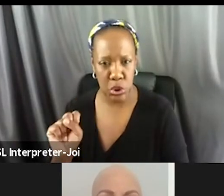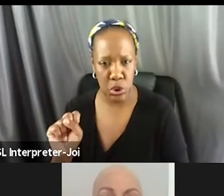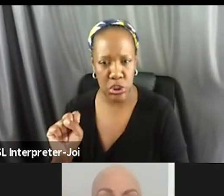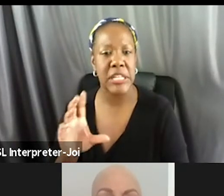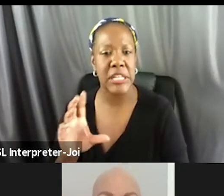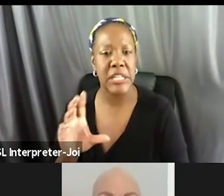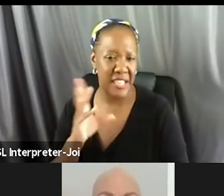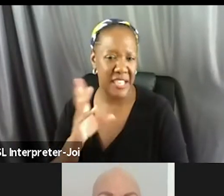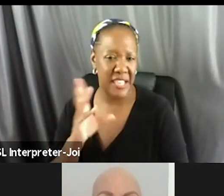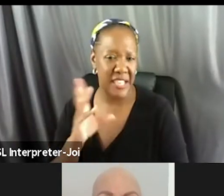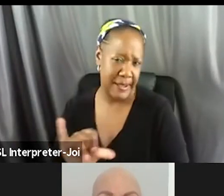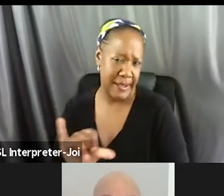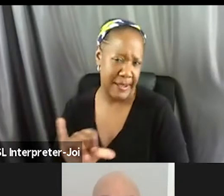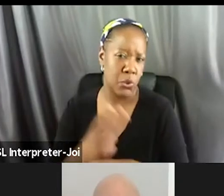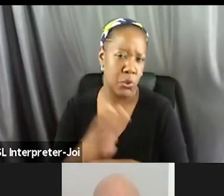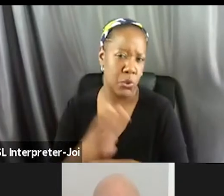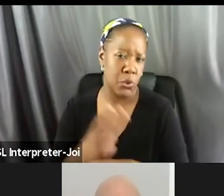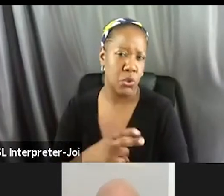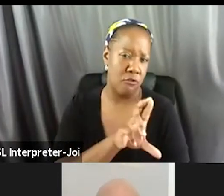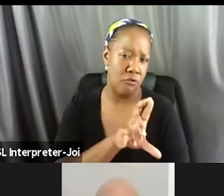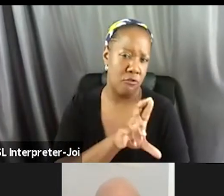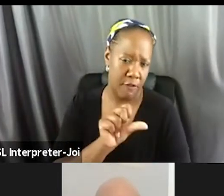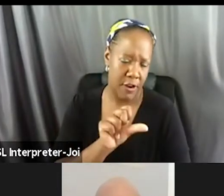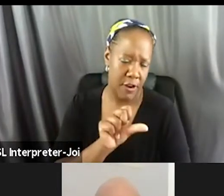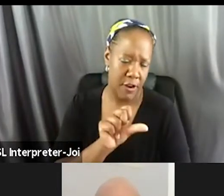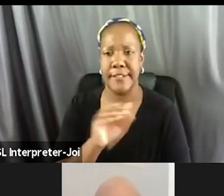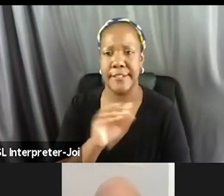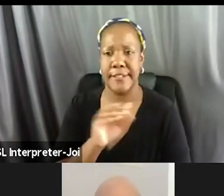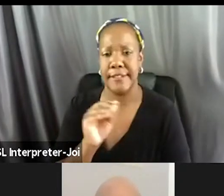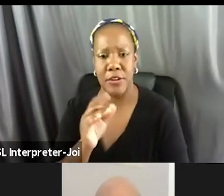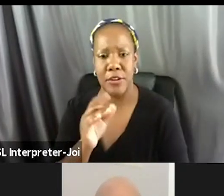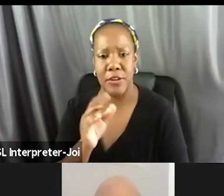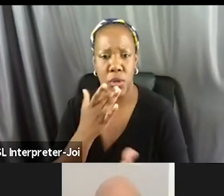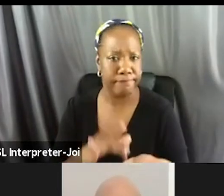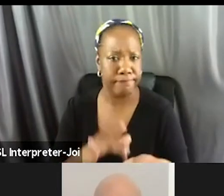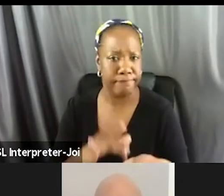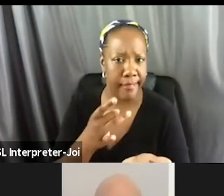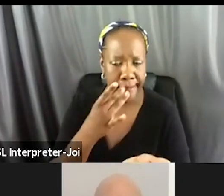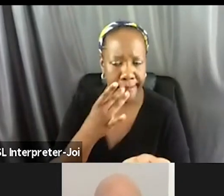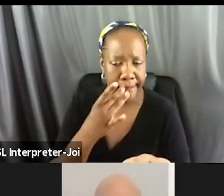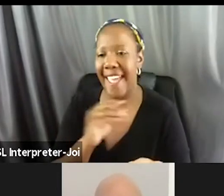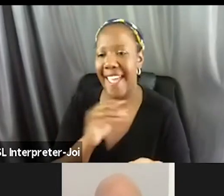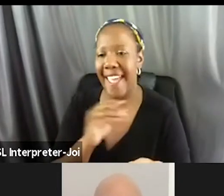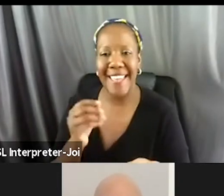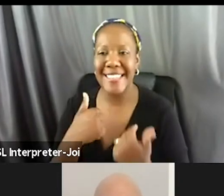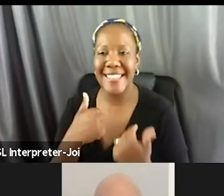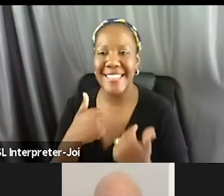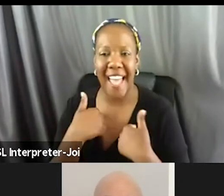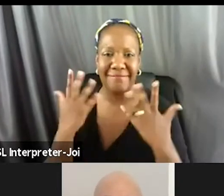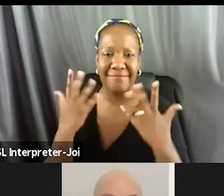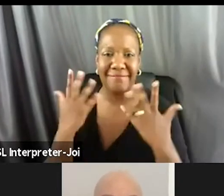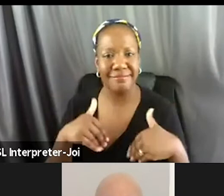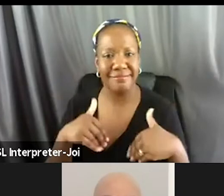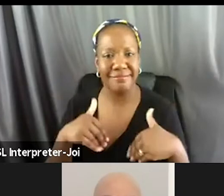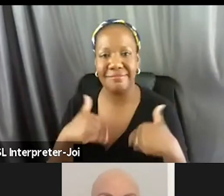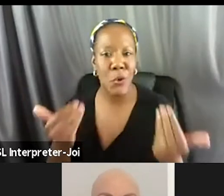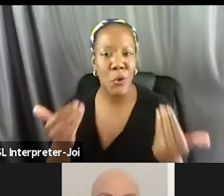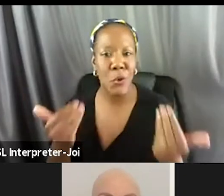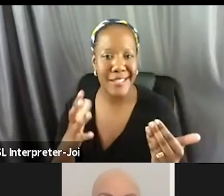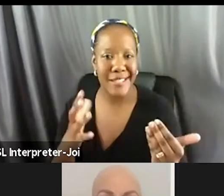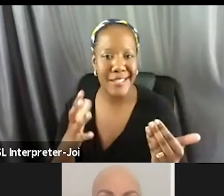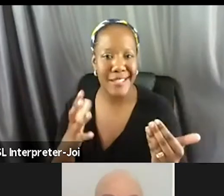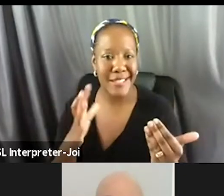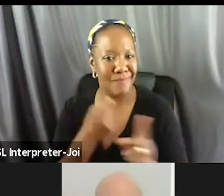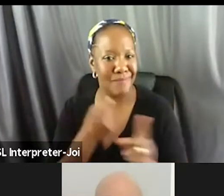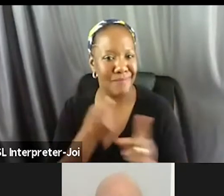can use them orally. But, you know, I wouldn't want to do anything like for her health